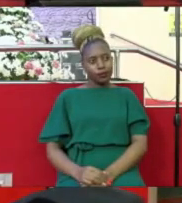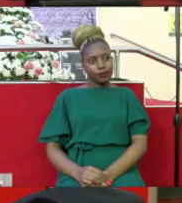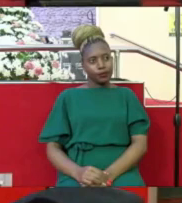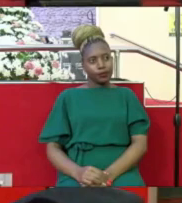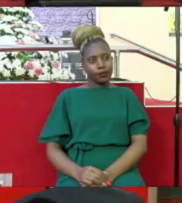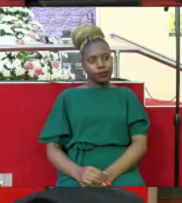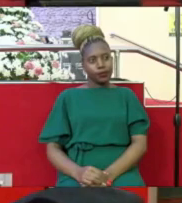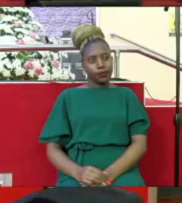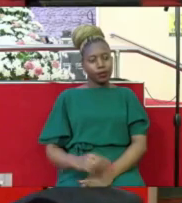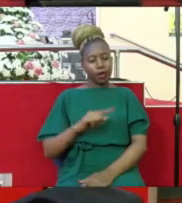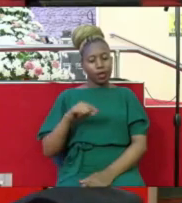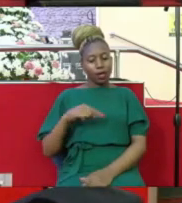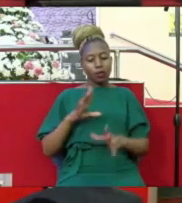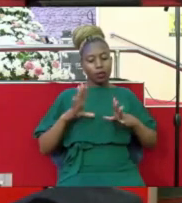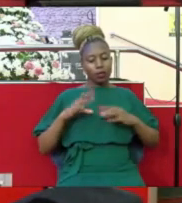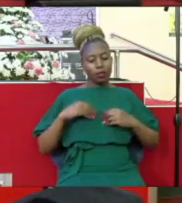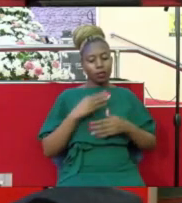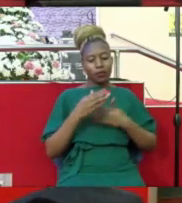We receive all this knowledge